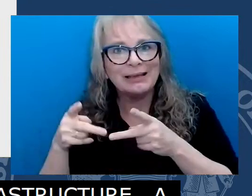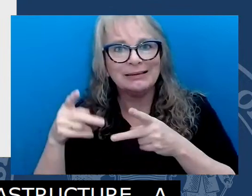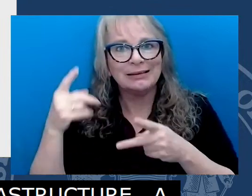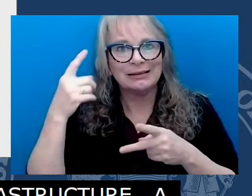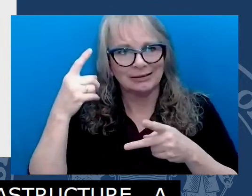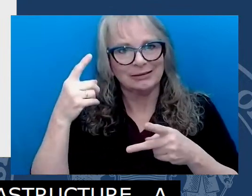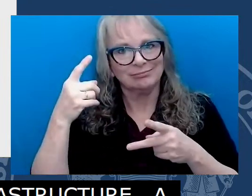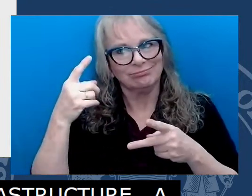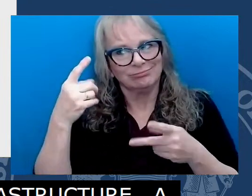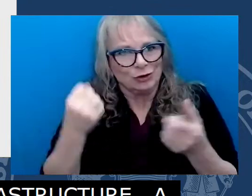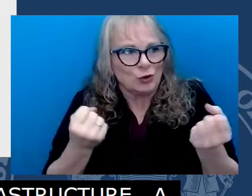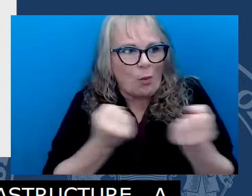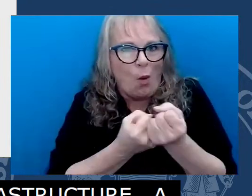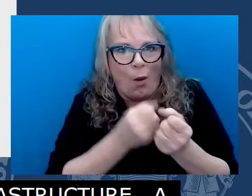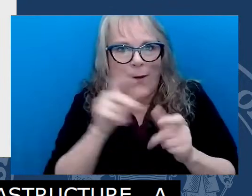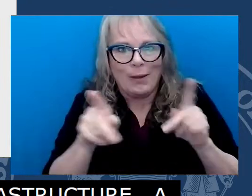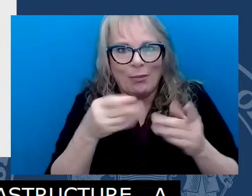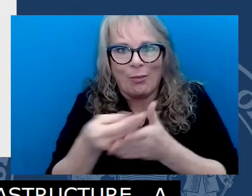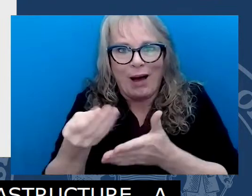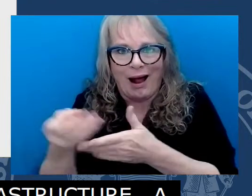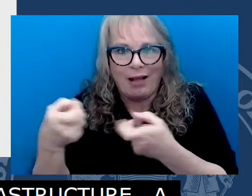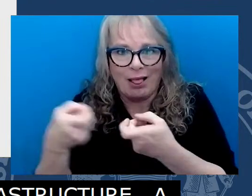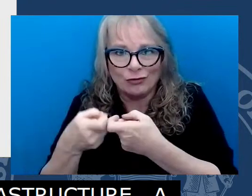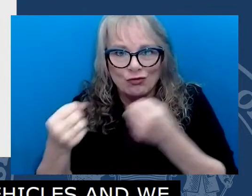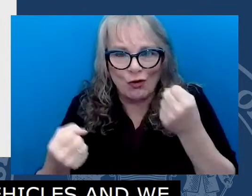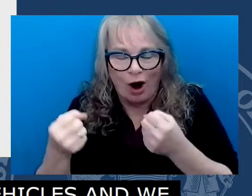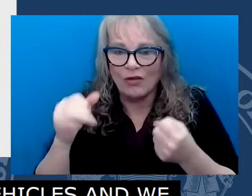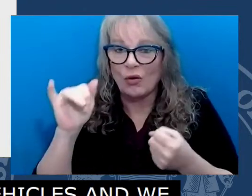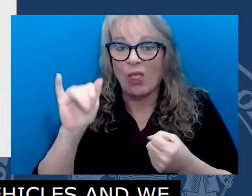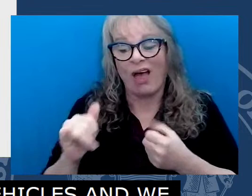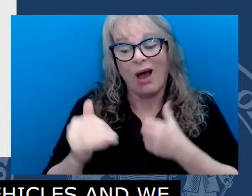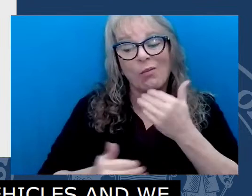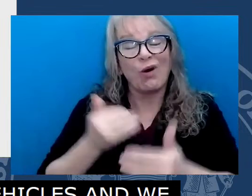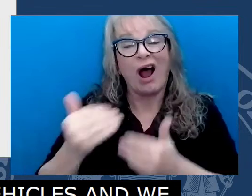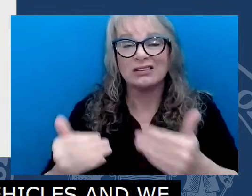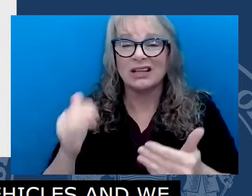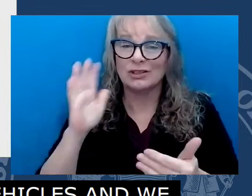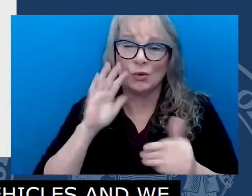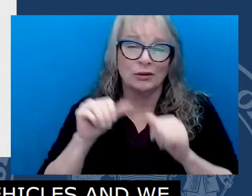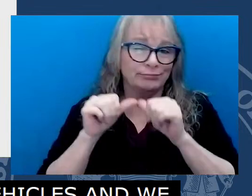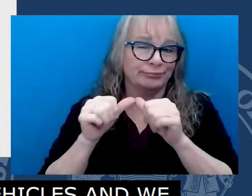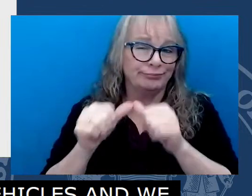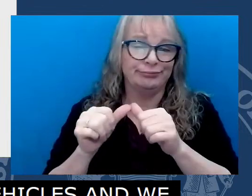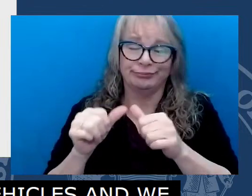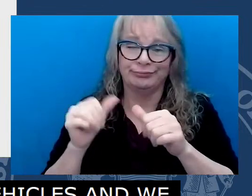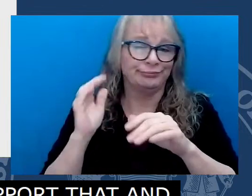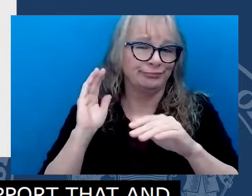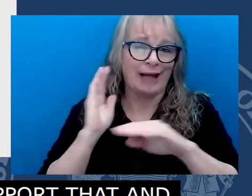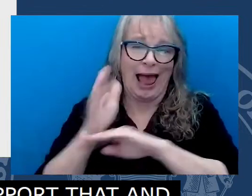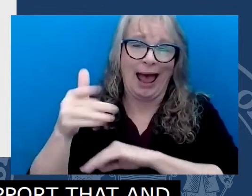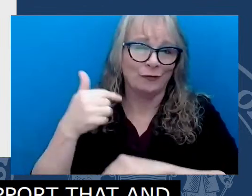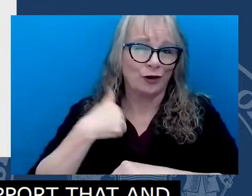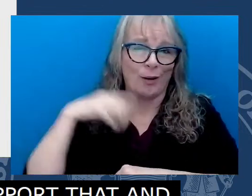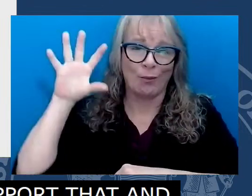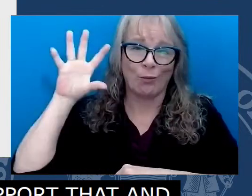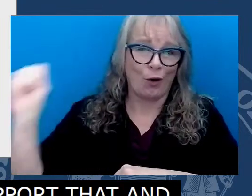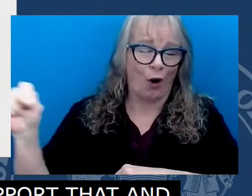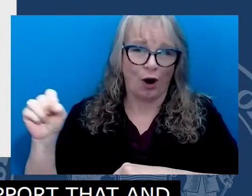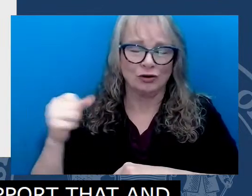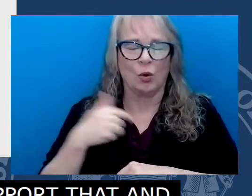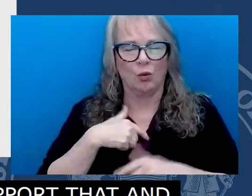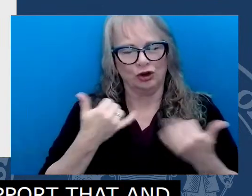and so this is going to be a process long after my term as your governor that we're getting kick-started with some of